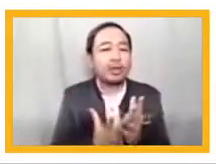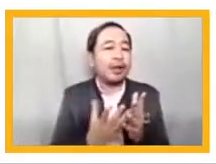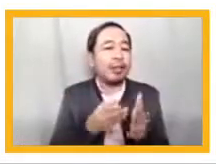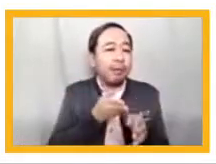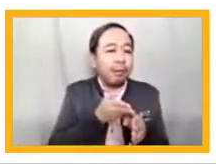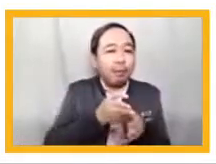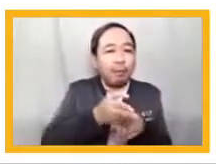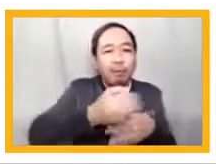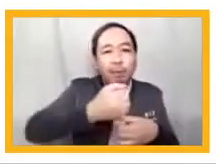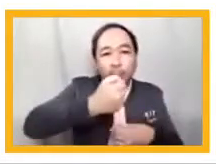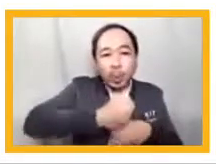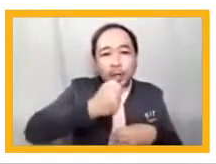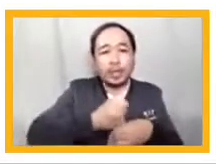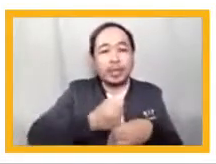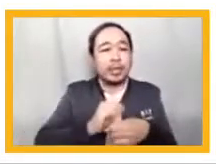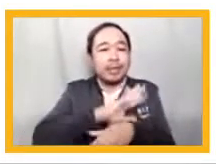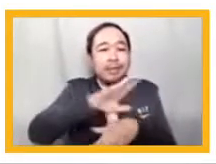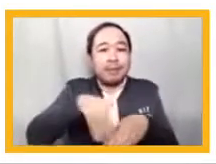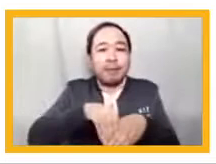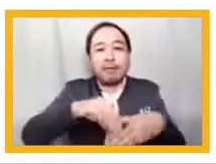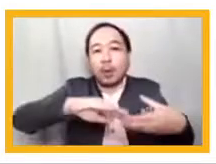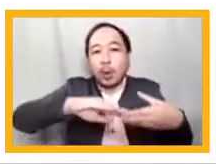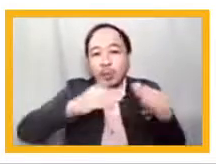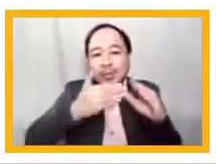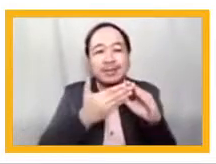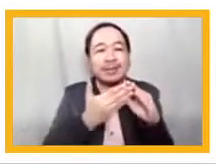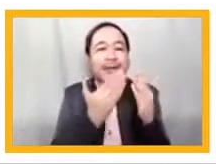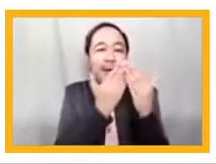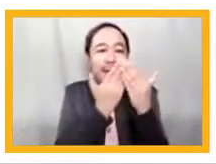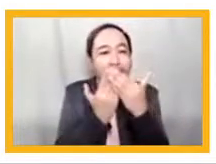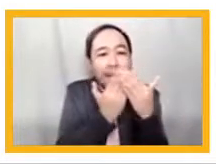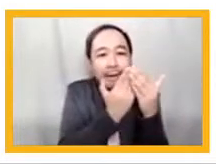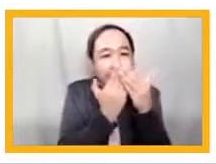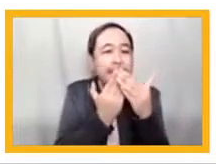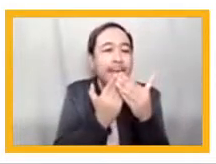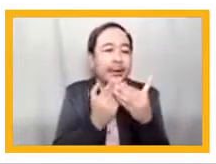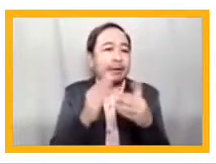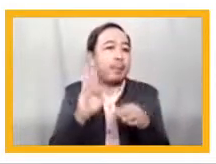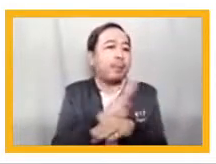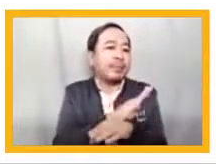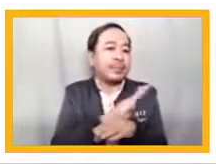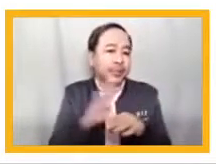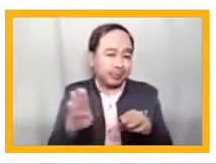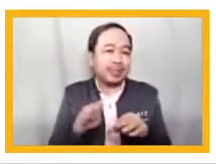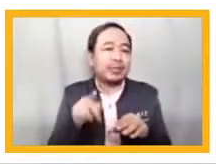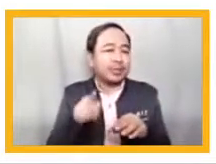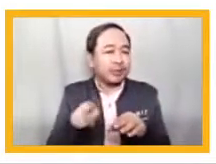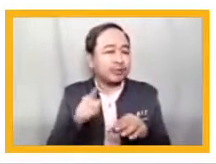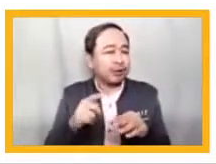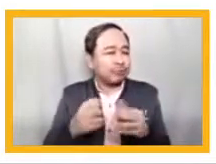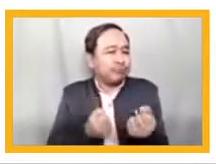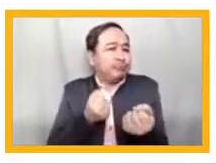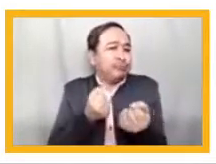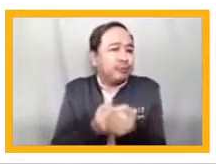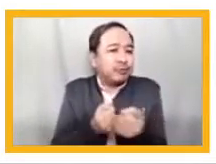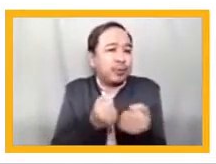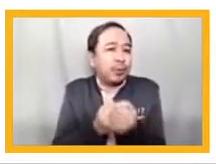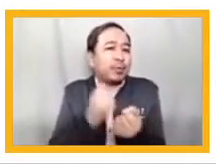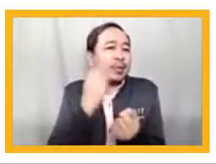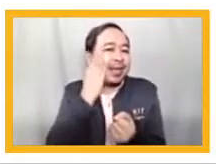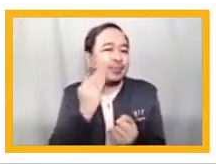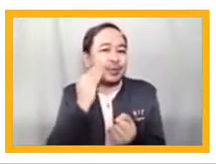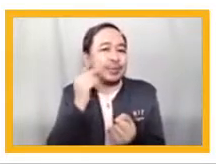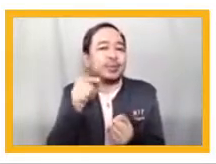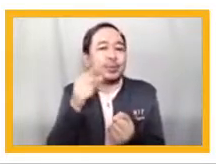or skillful human resources. So these are the 8 activities actually under Freedom Learning,